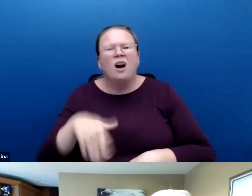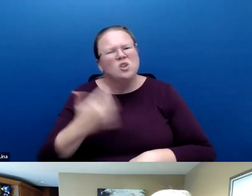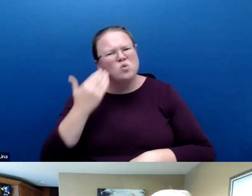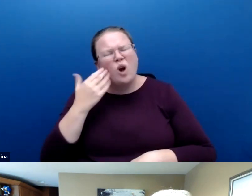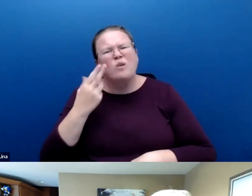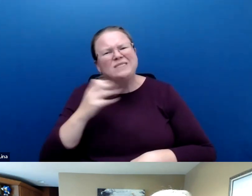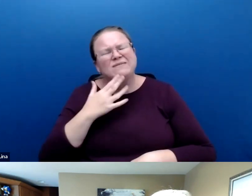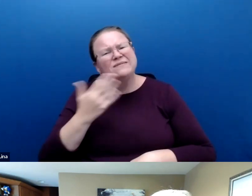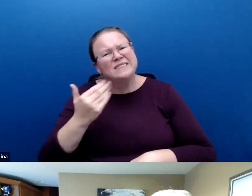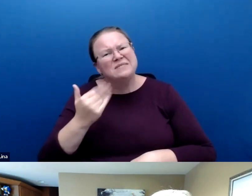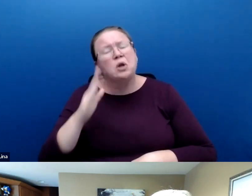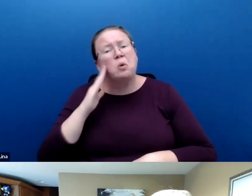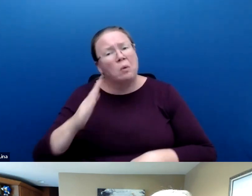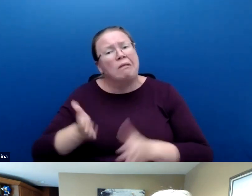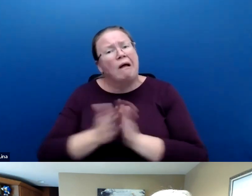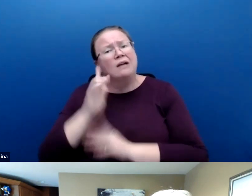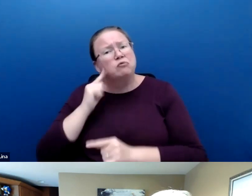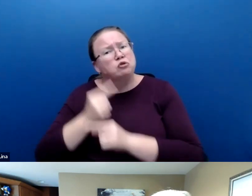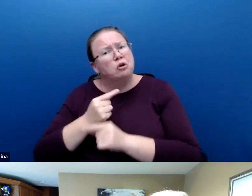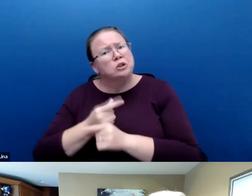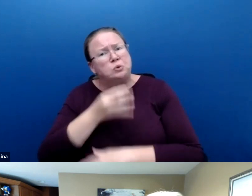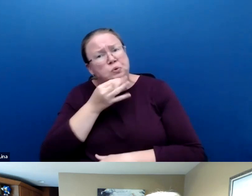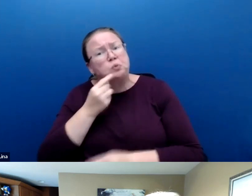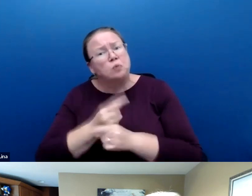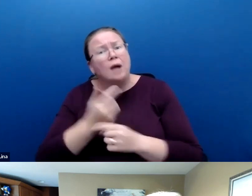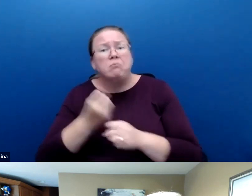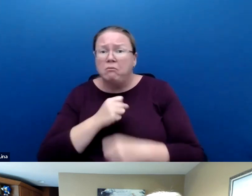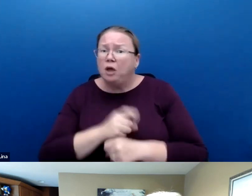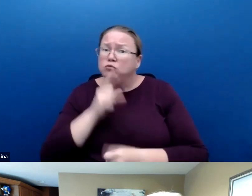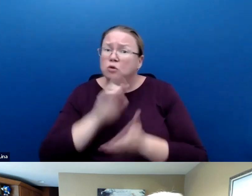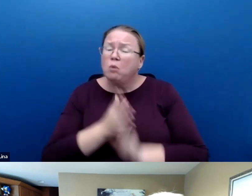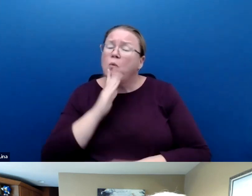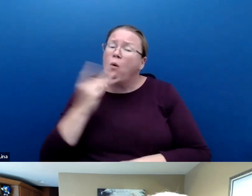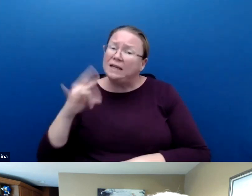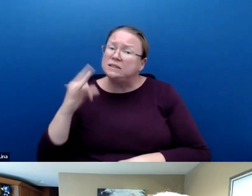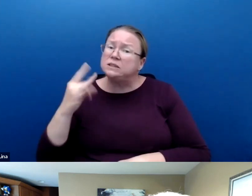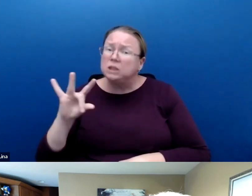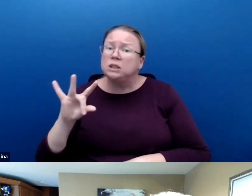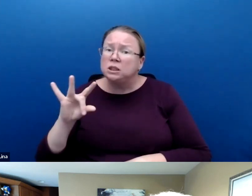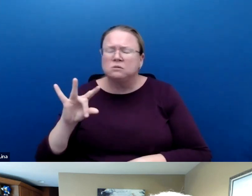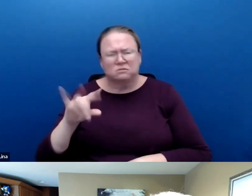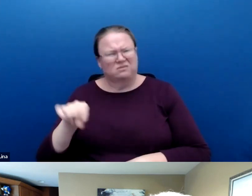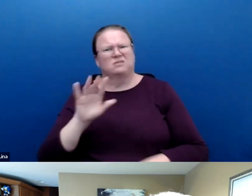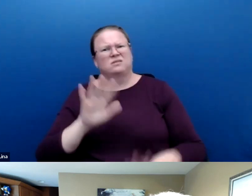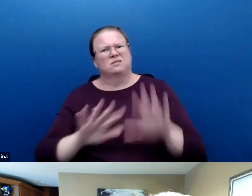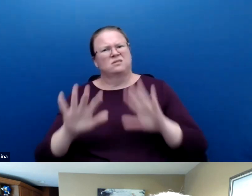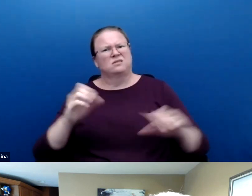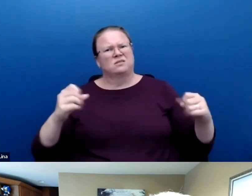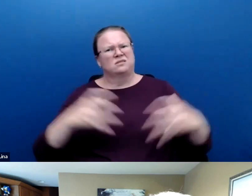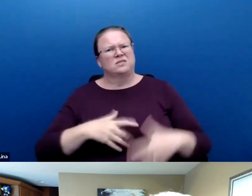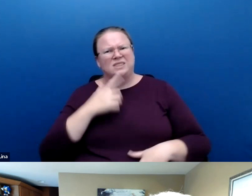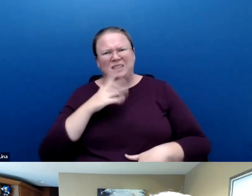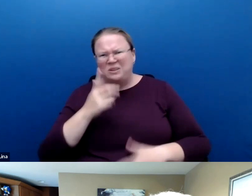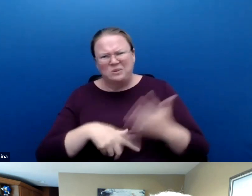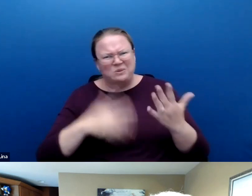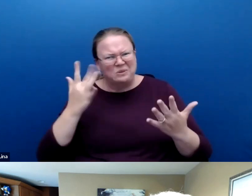he's 15. You are going to petition for guardianship soon, right? You want to make sure when he turns 18. And they were kind of horrified when she said,